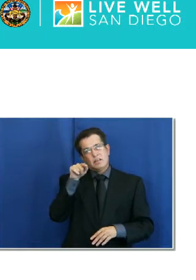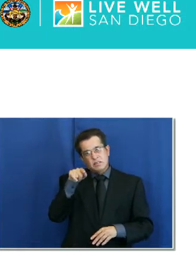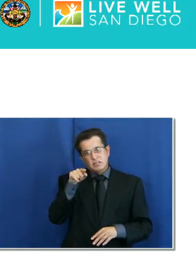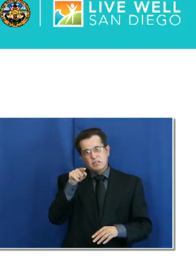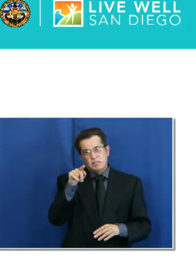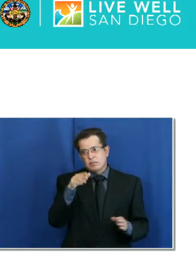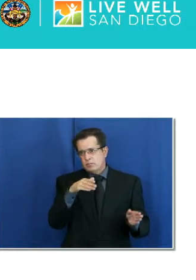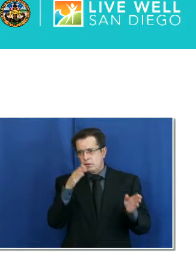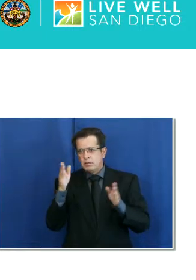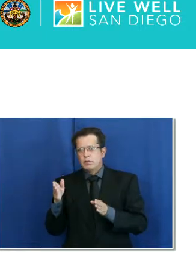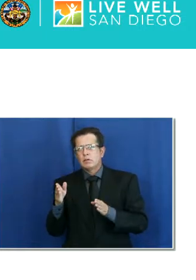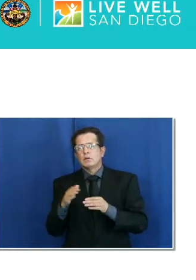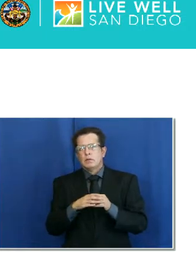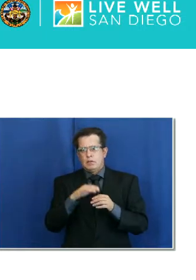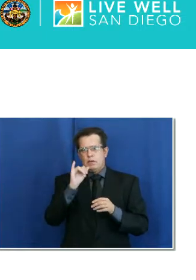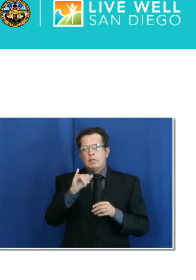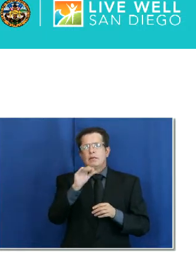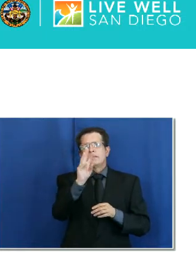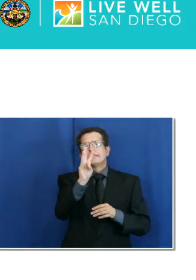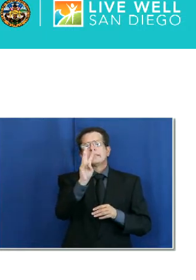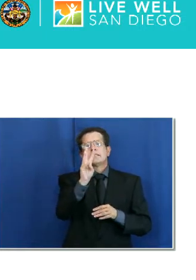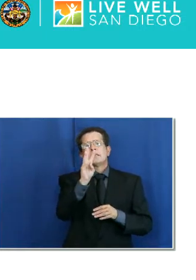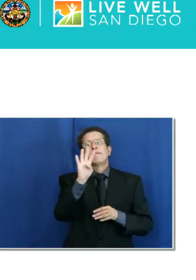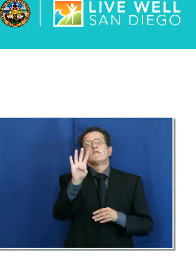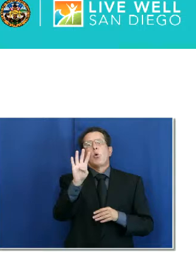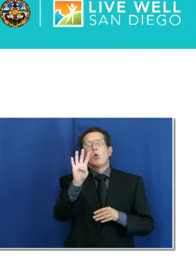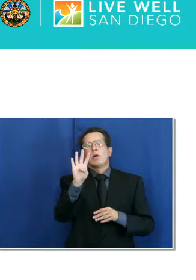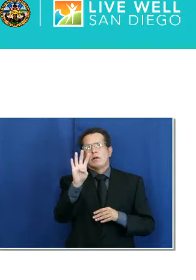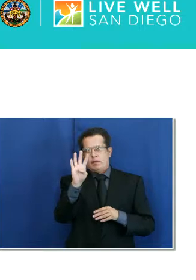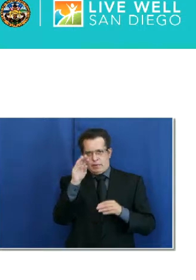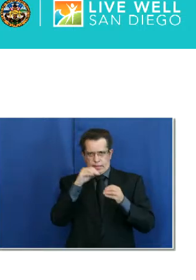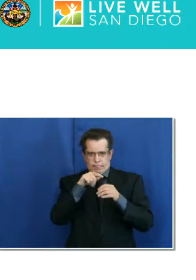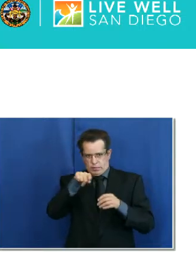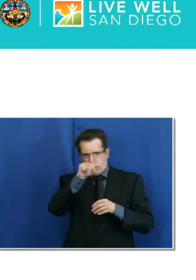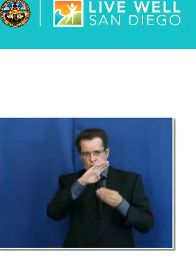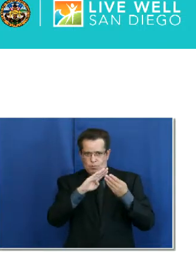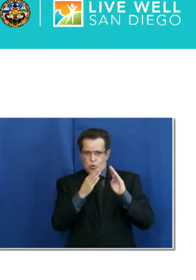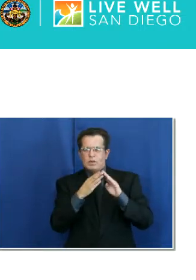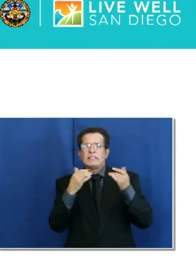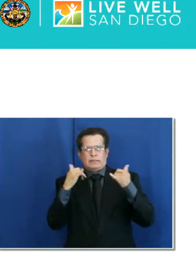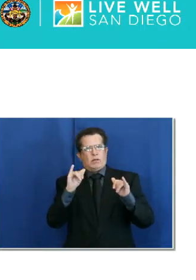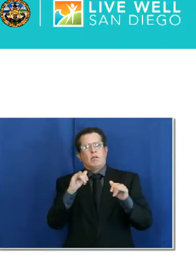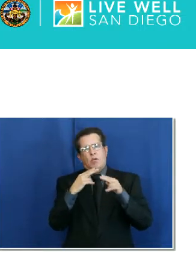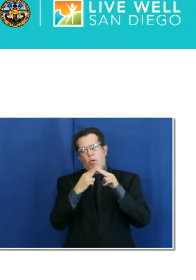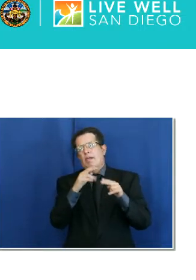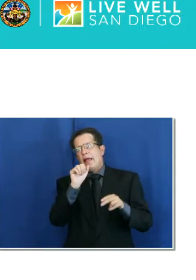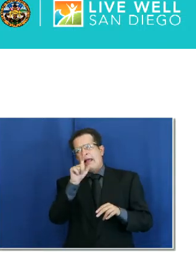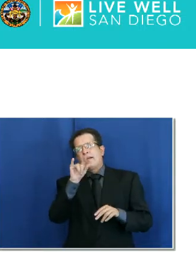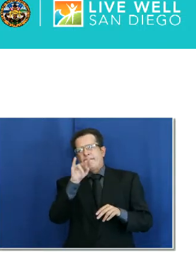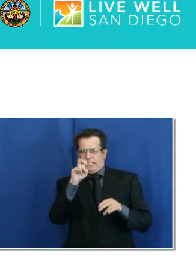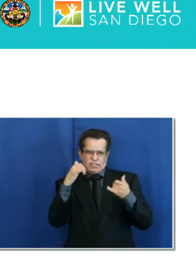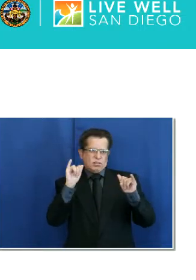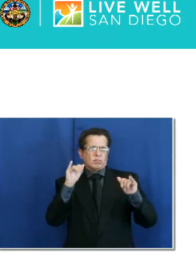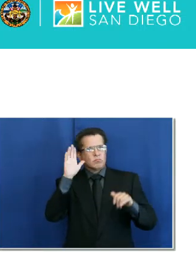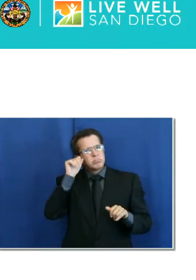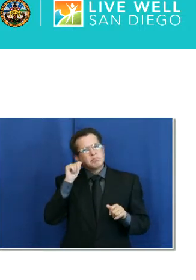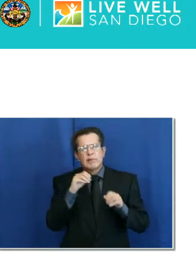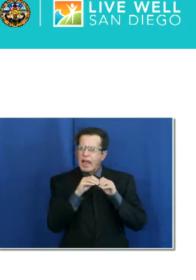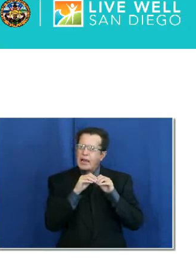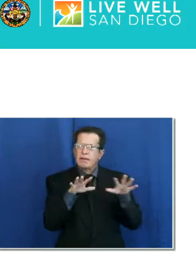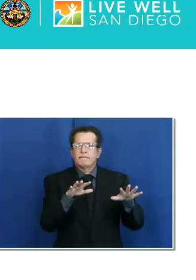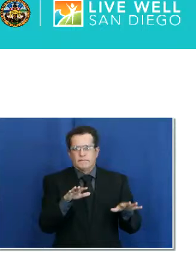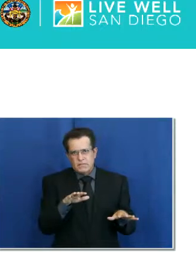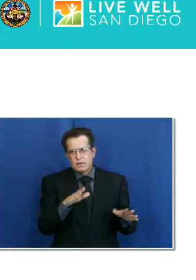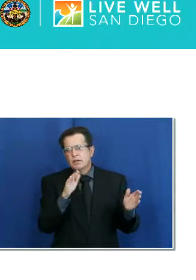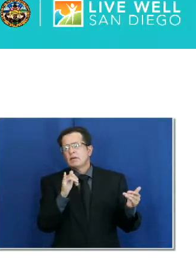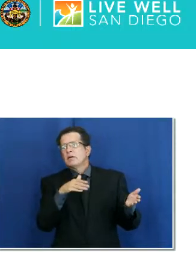only 64 of the 222 community outbreaks are still active. Now, the next slide